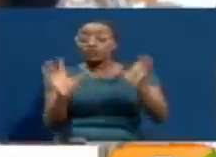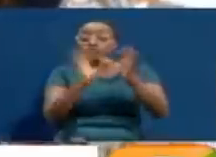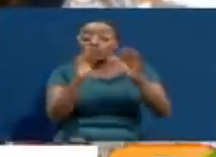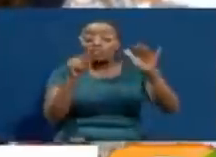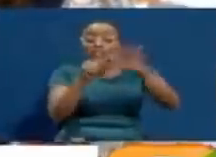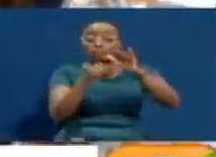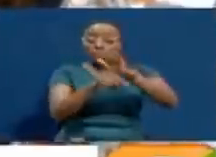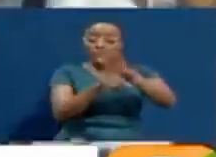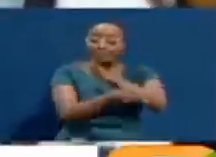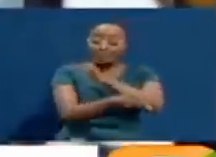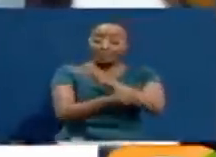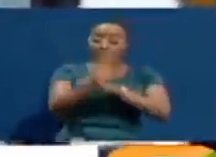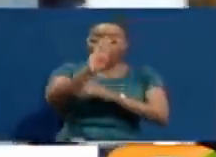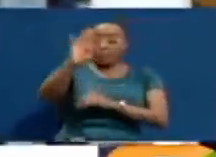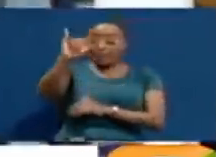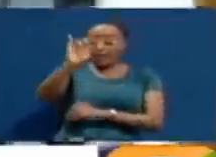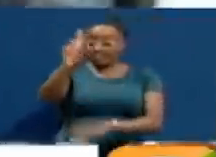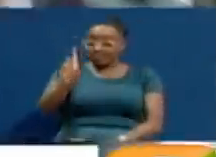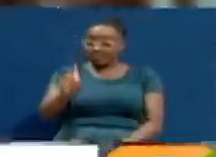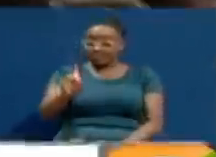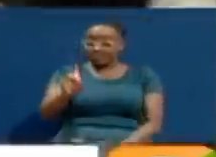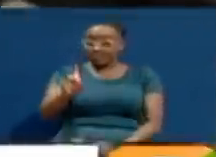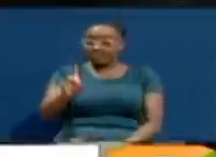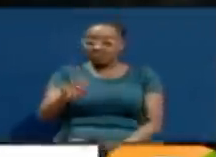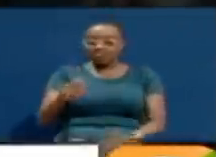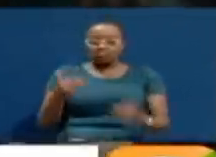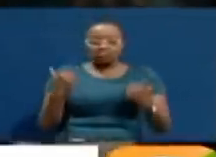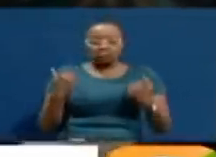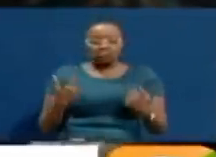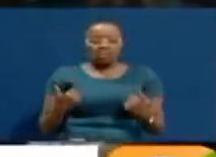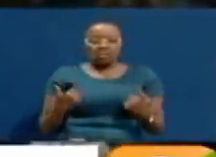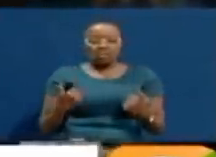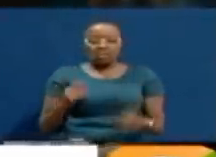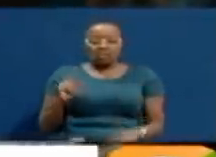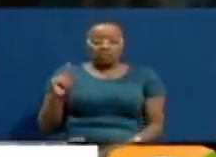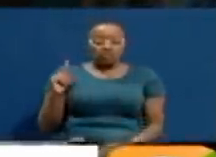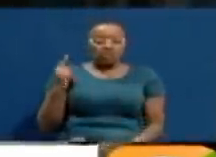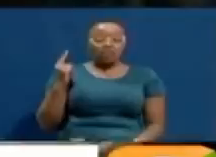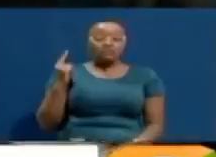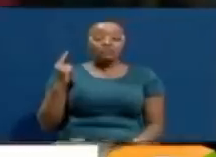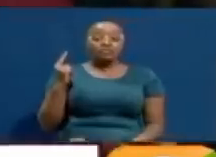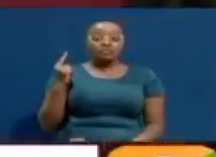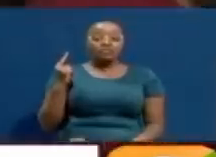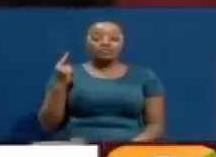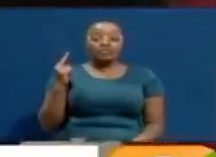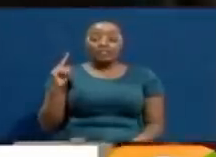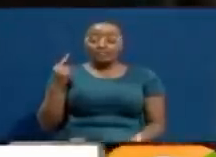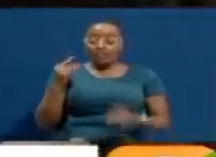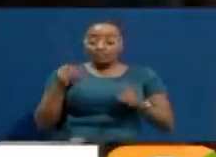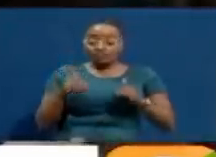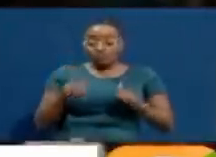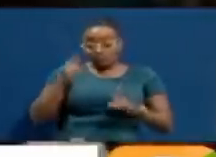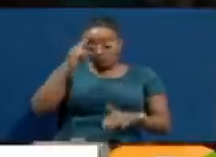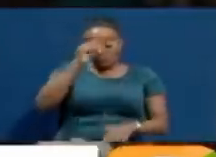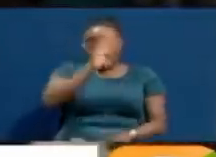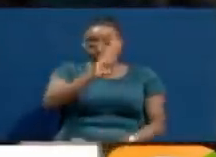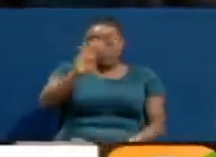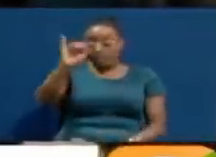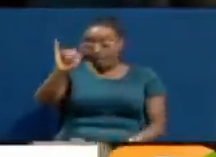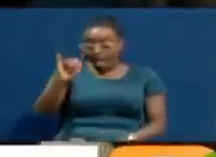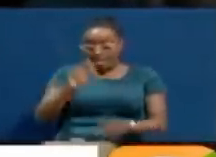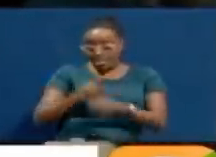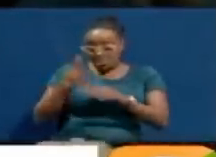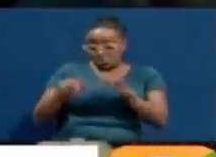Ndani ya BBI. Mimi, ndio firstborn wa BBI, na